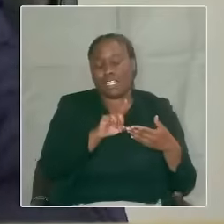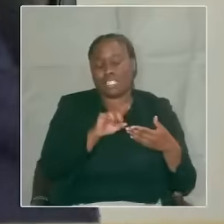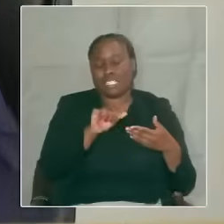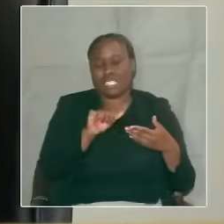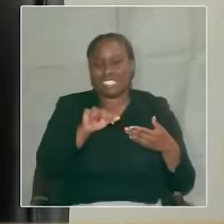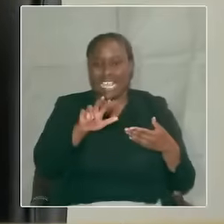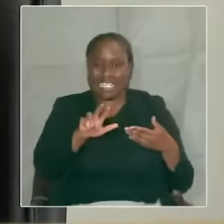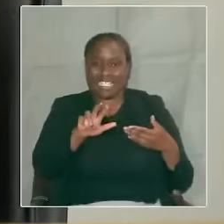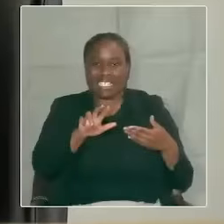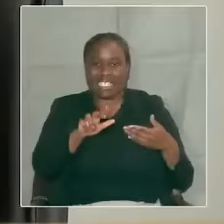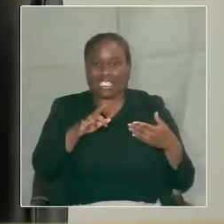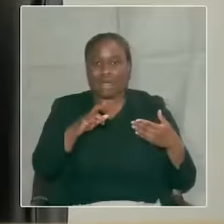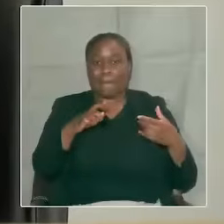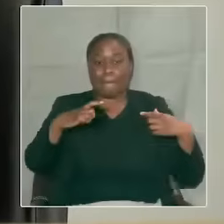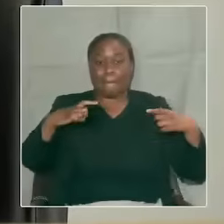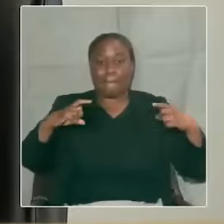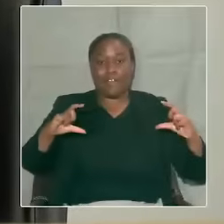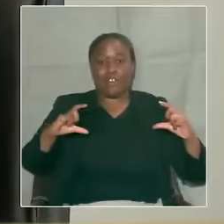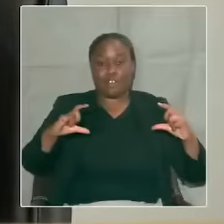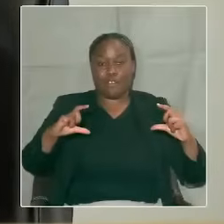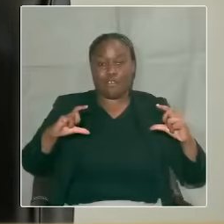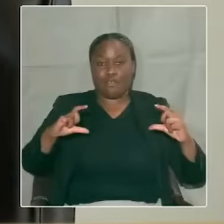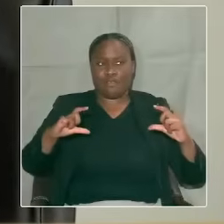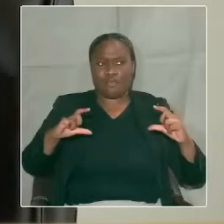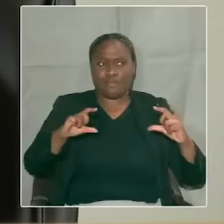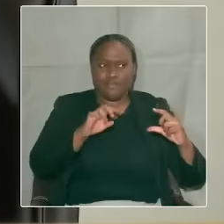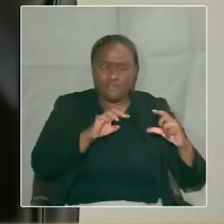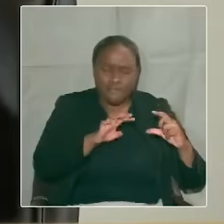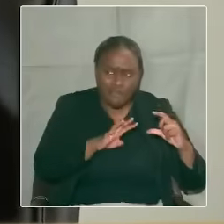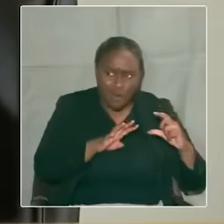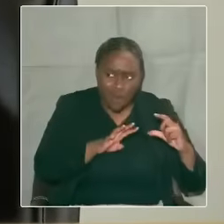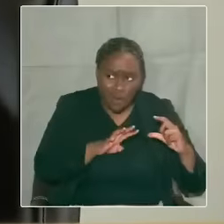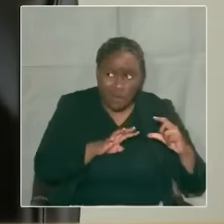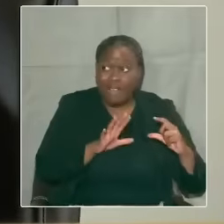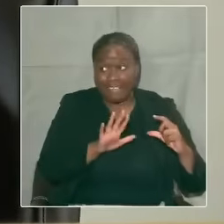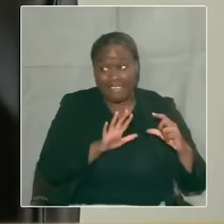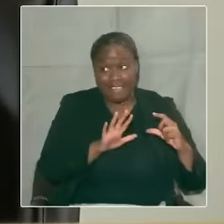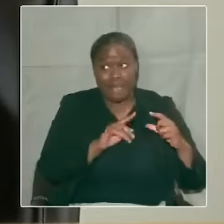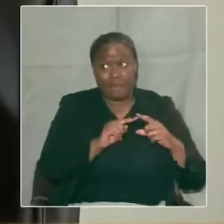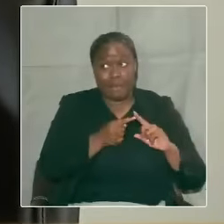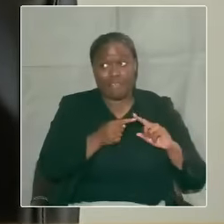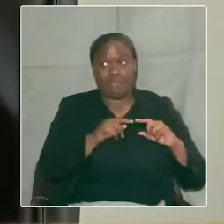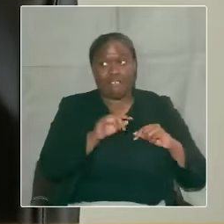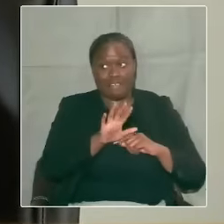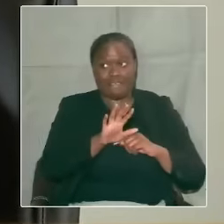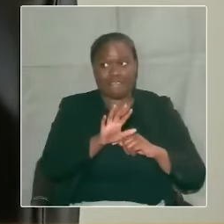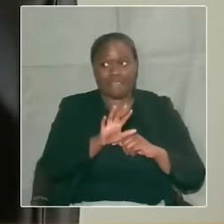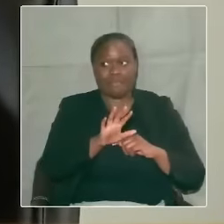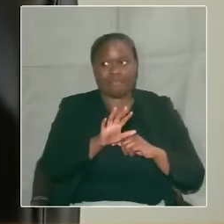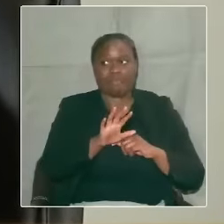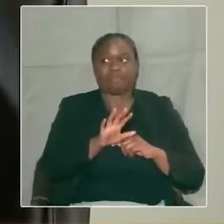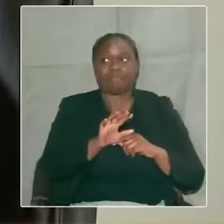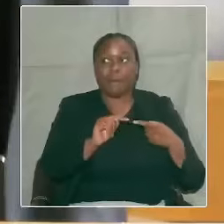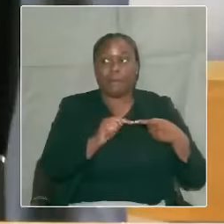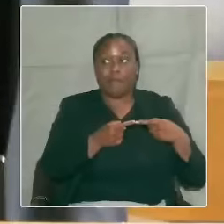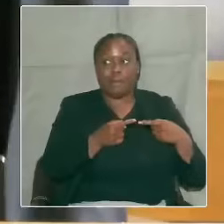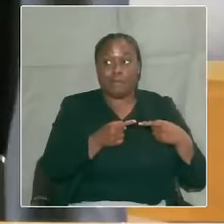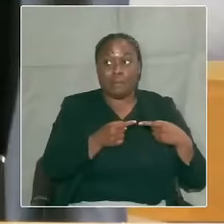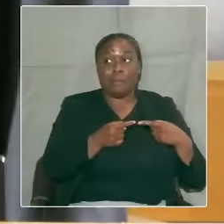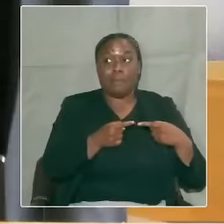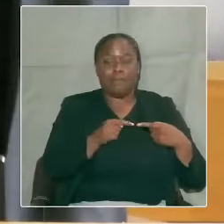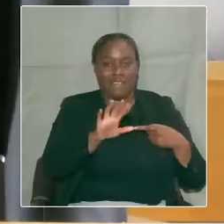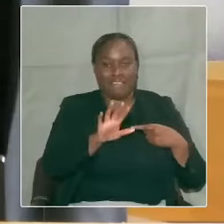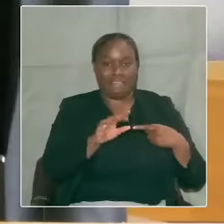and in paragraph 1, 2, 3, 4, 5, bullet point 5, you say, as of